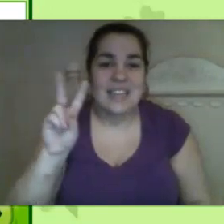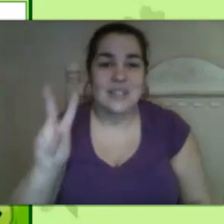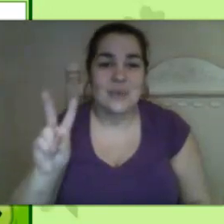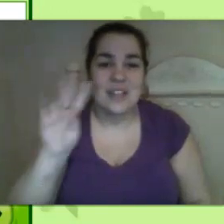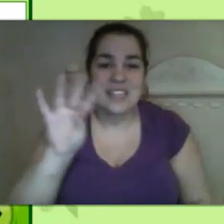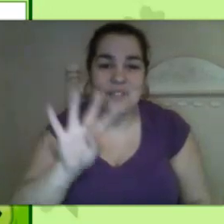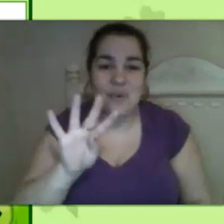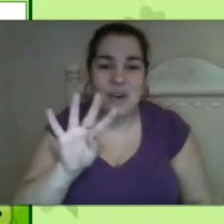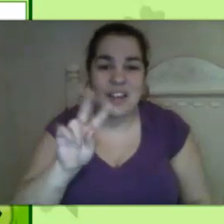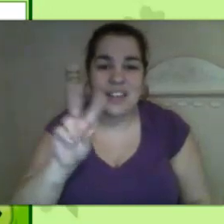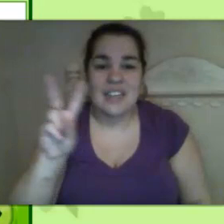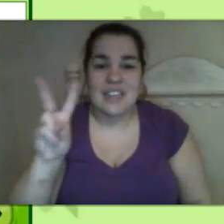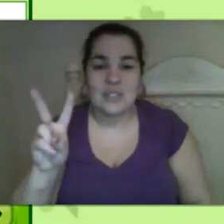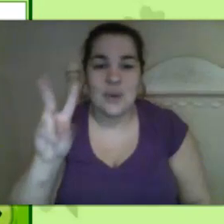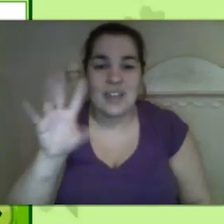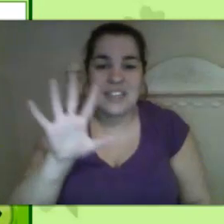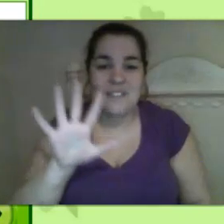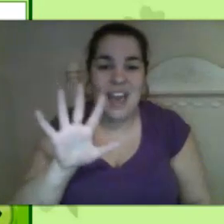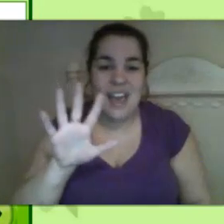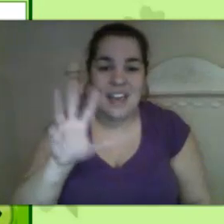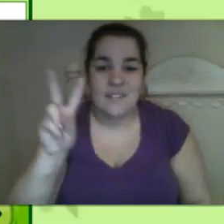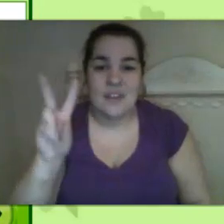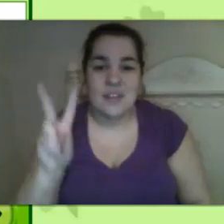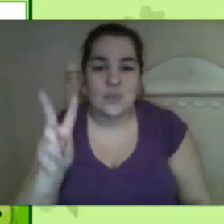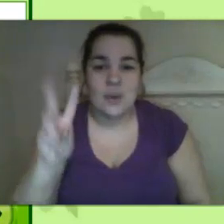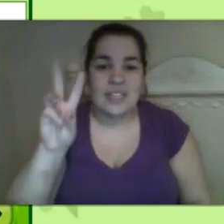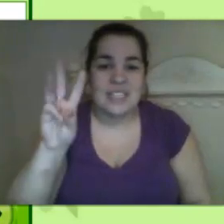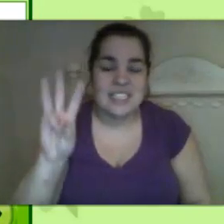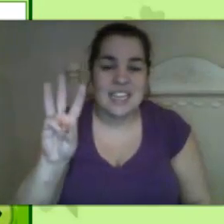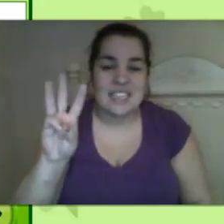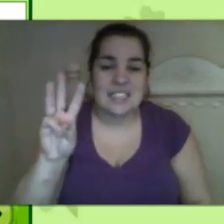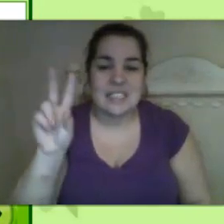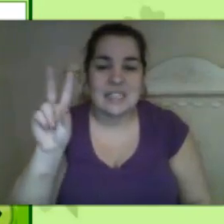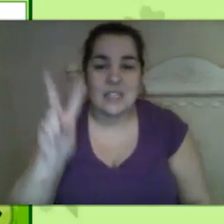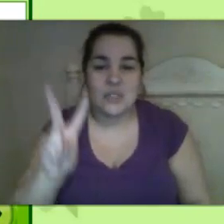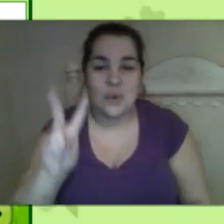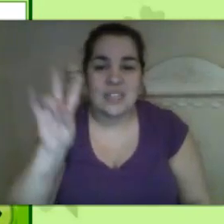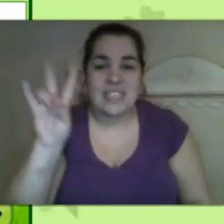23, 24, 25, 26,